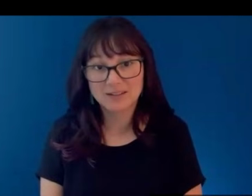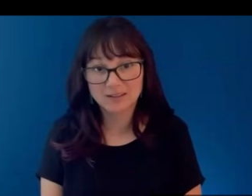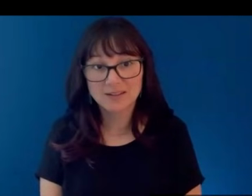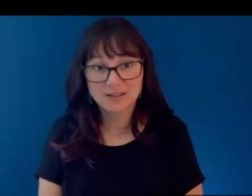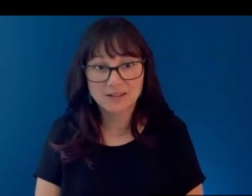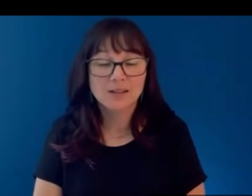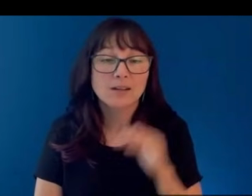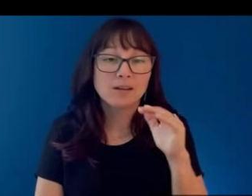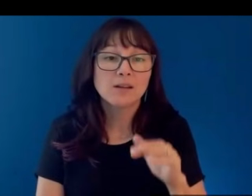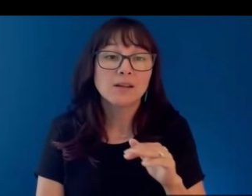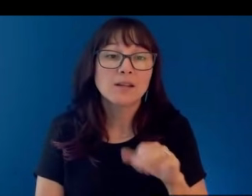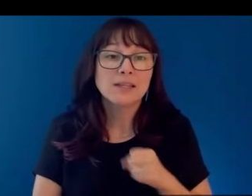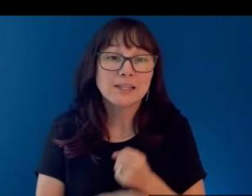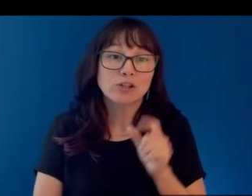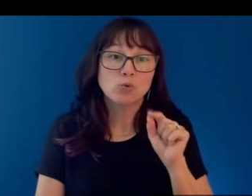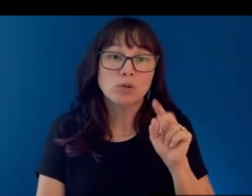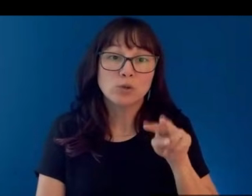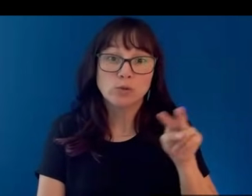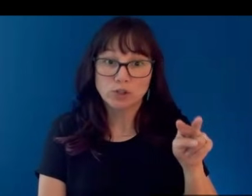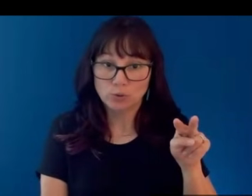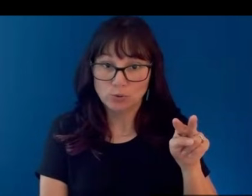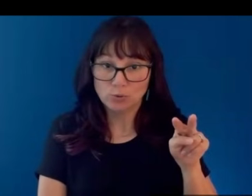By 2022, only